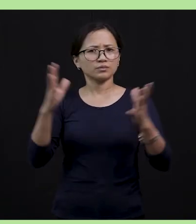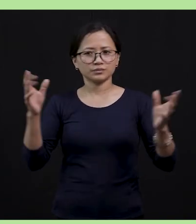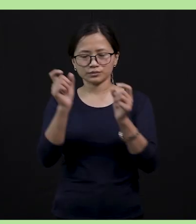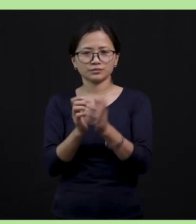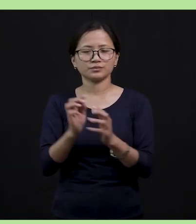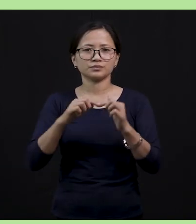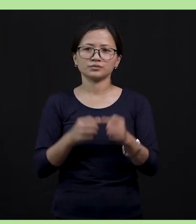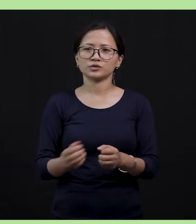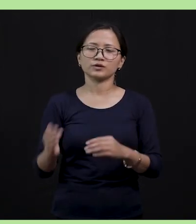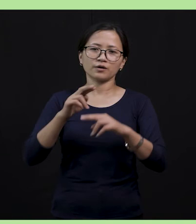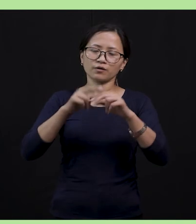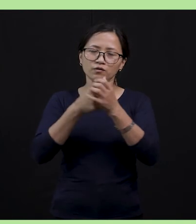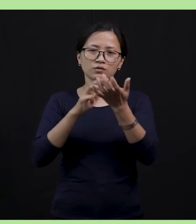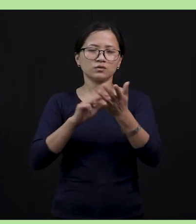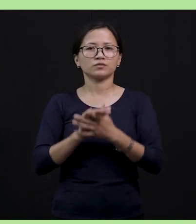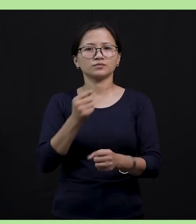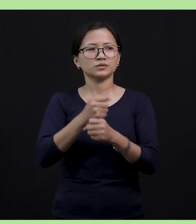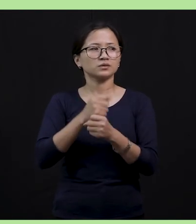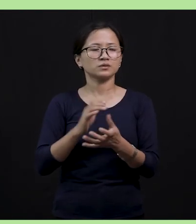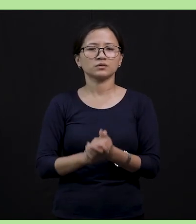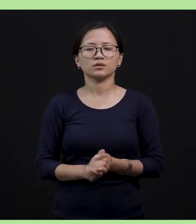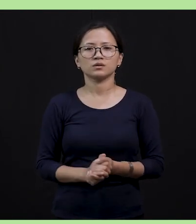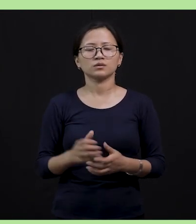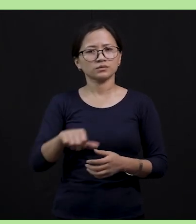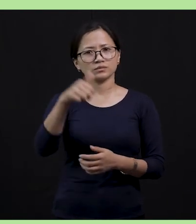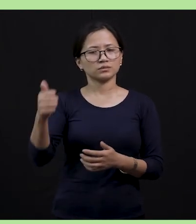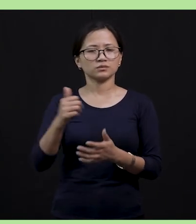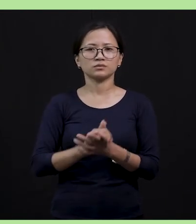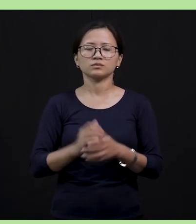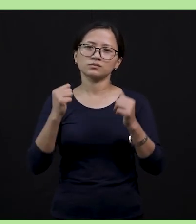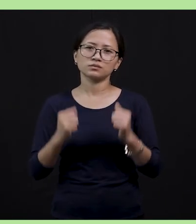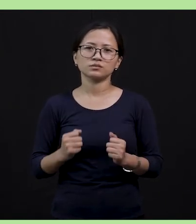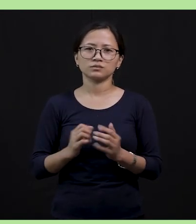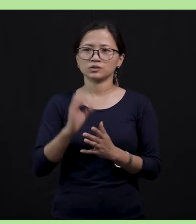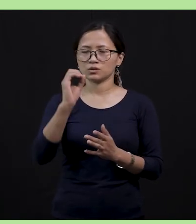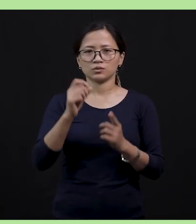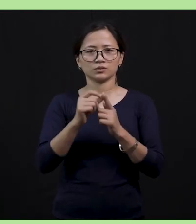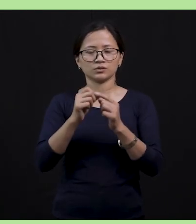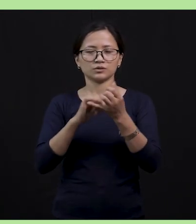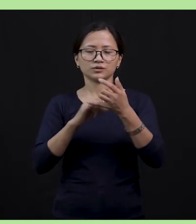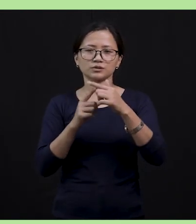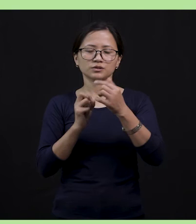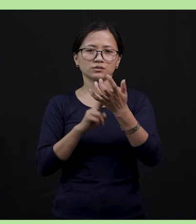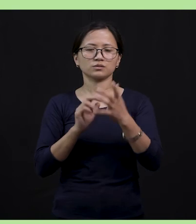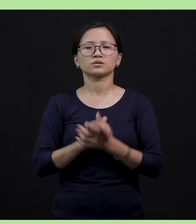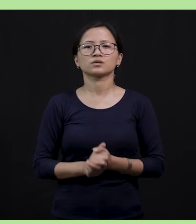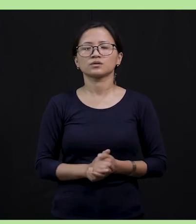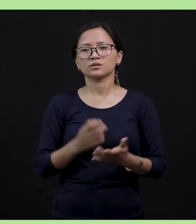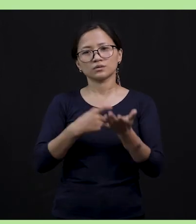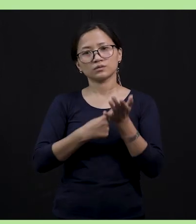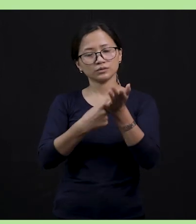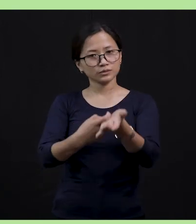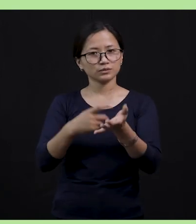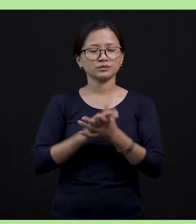the government. And the political party which did not win, they sit in the opposition. So opposition role is also